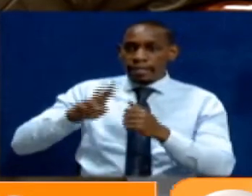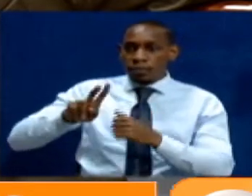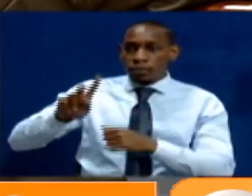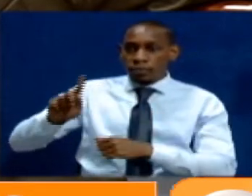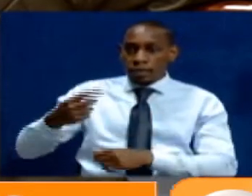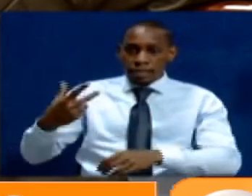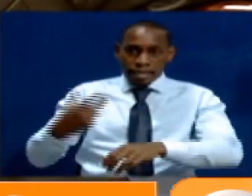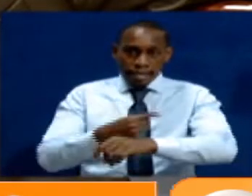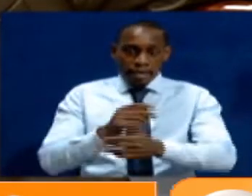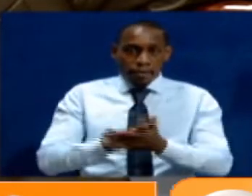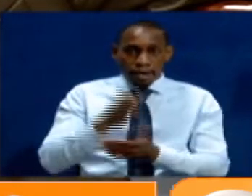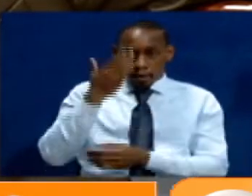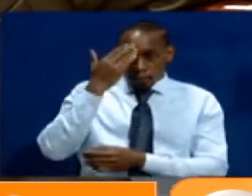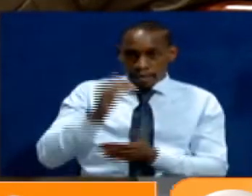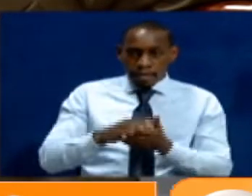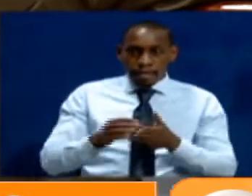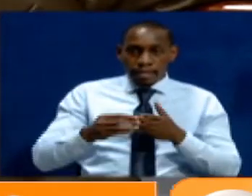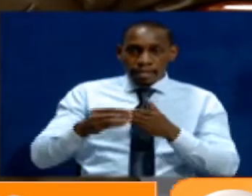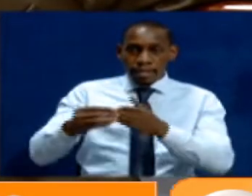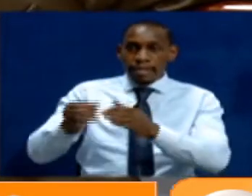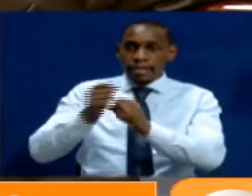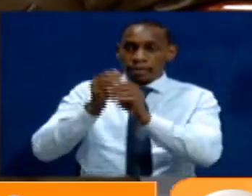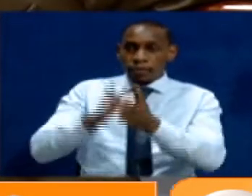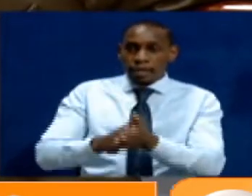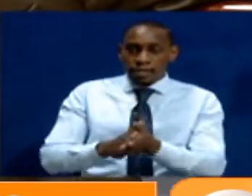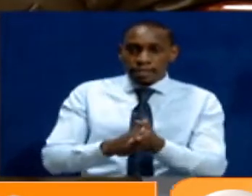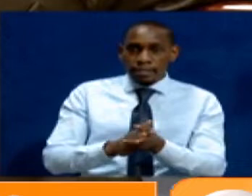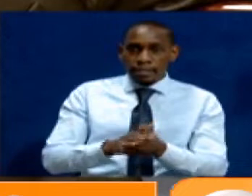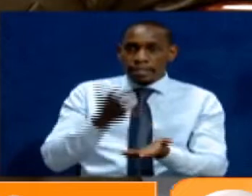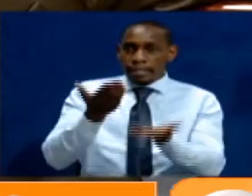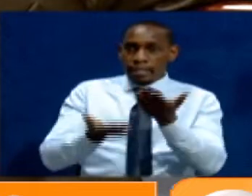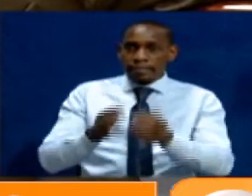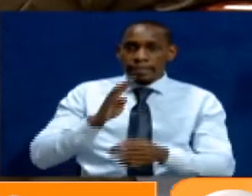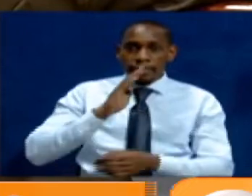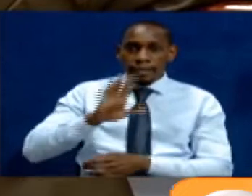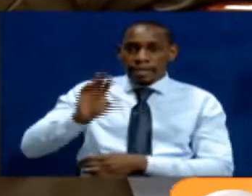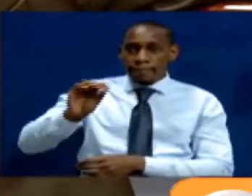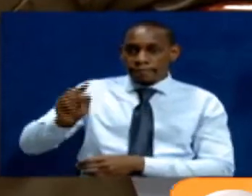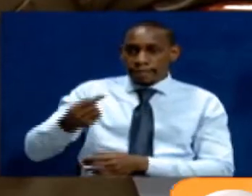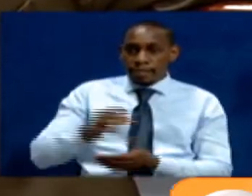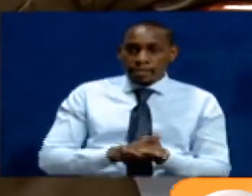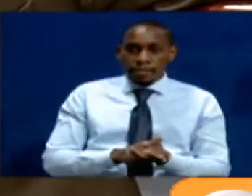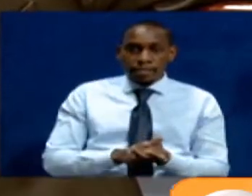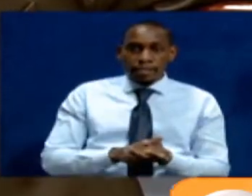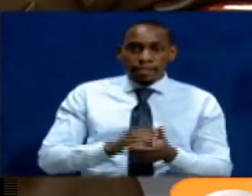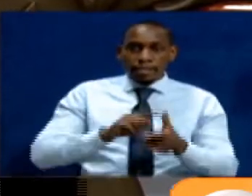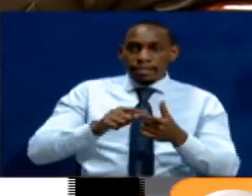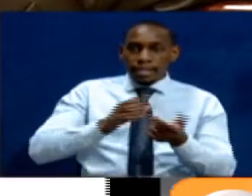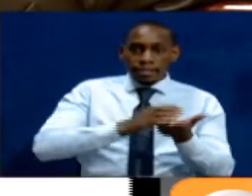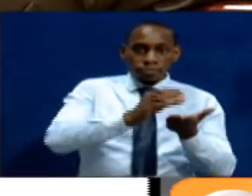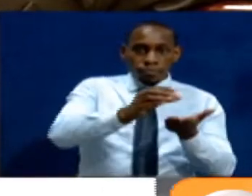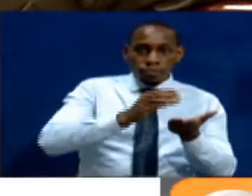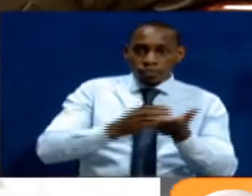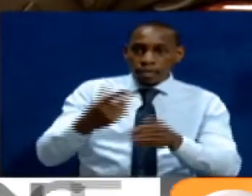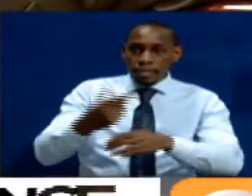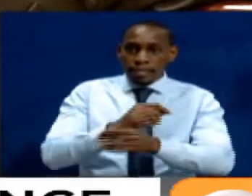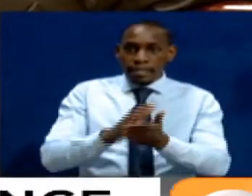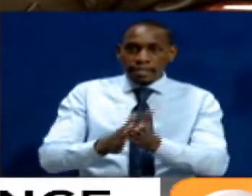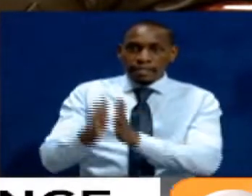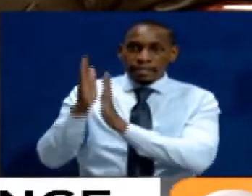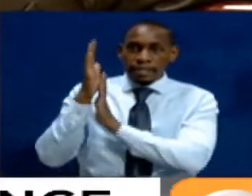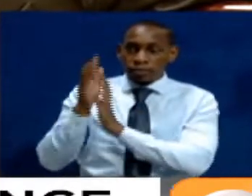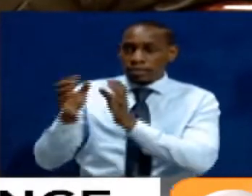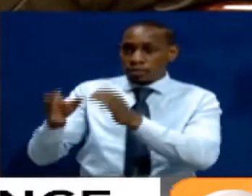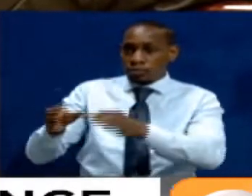doses because frontline health workers are estimated at 450,000. We then distributed some vaccines to our